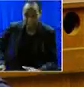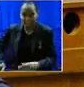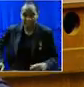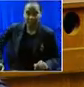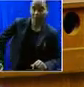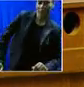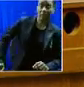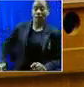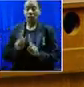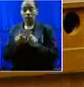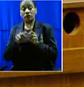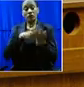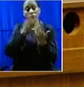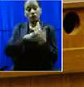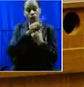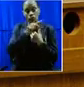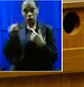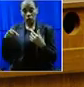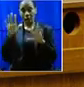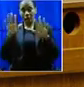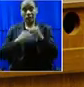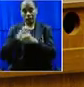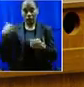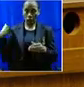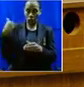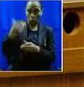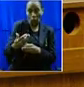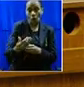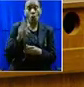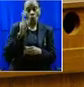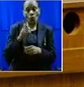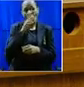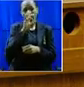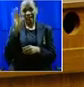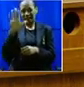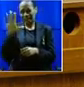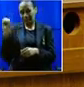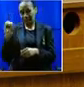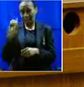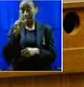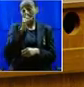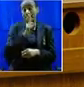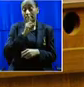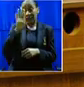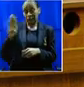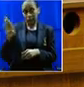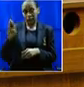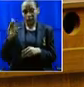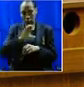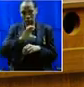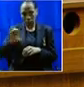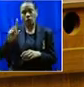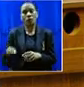catalytic finance over the next decade, leveraging as much as 1 trillion rand in